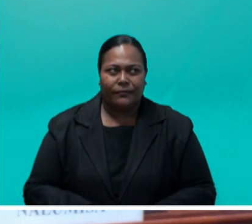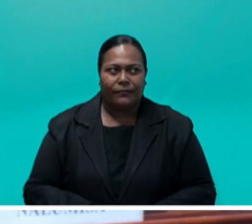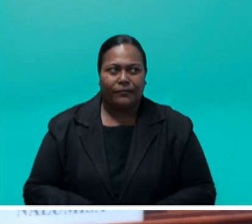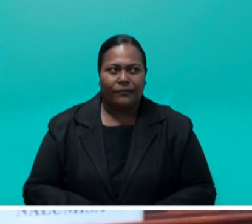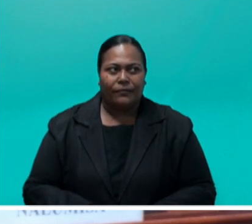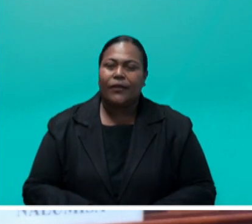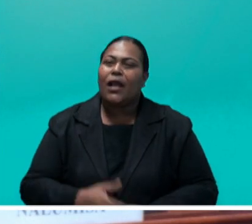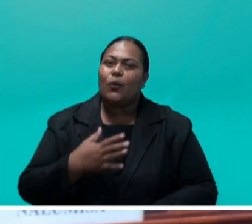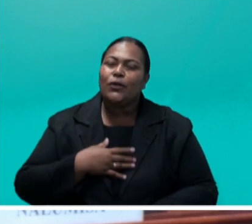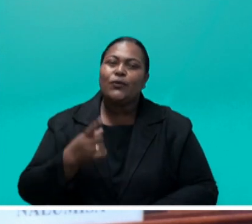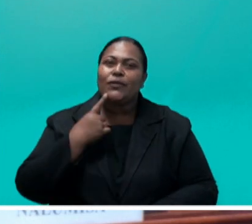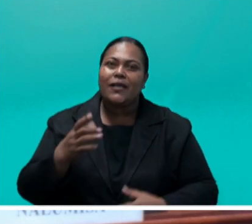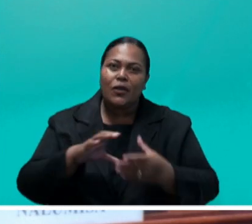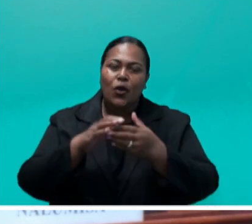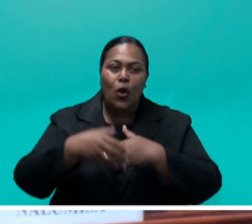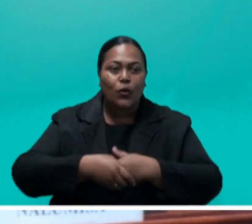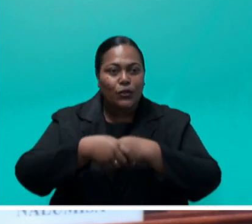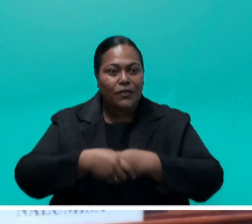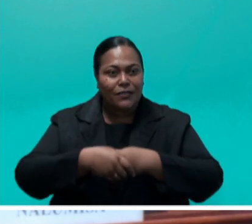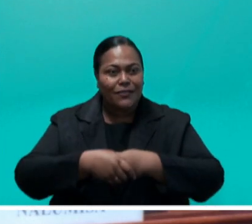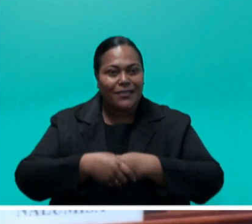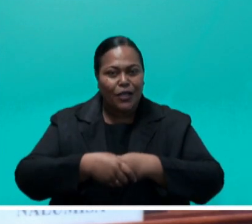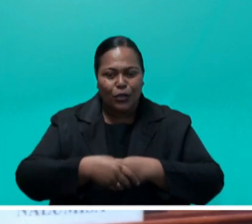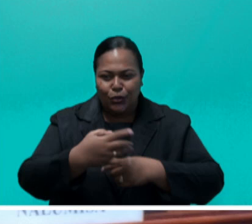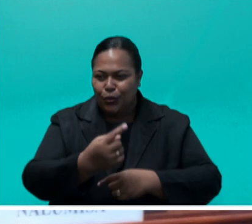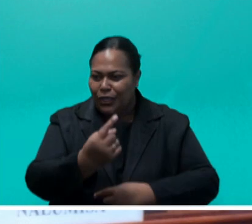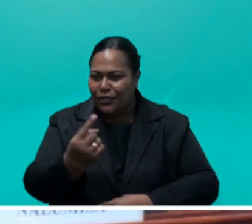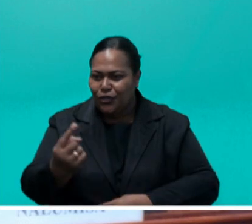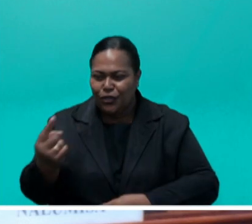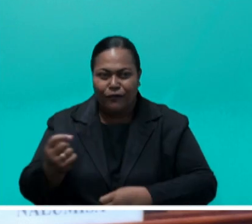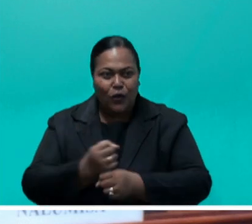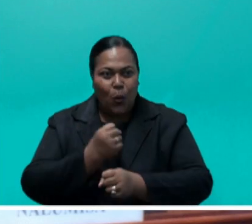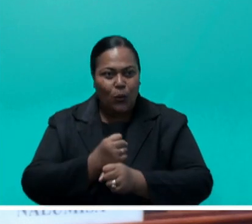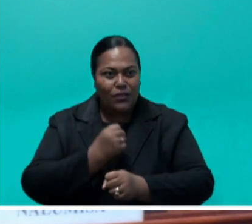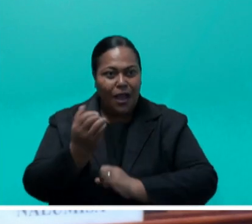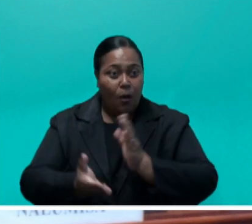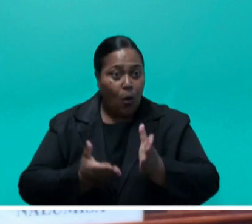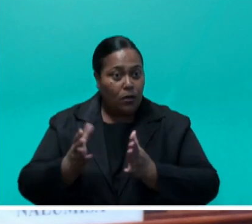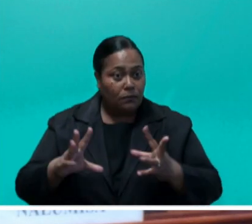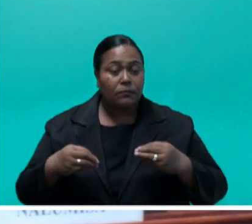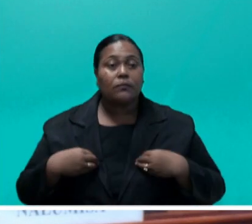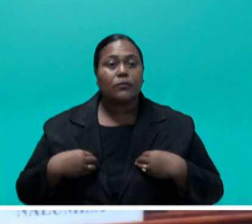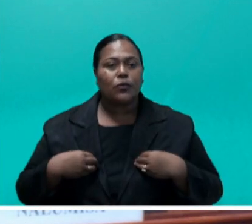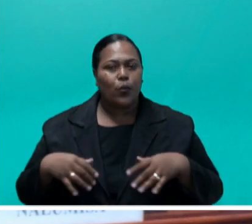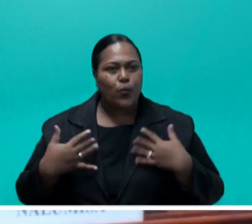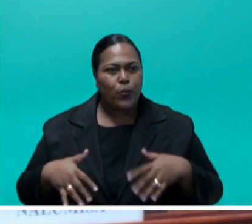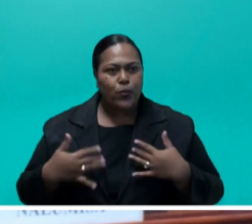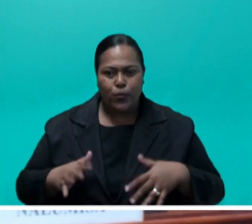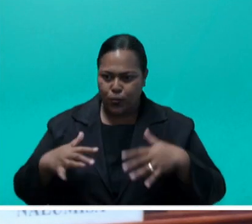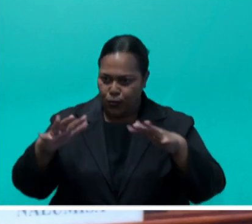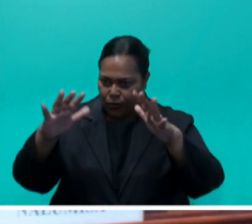my heartfelt congratulations to each of our gold awardees for their exceptional accomplishments